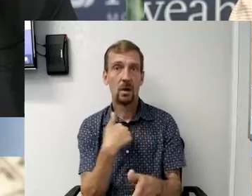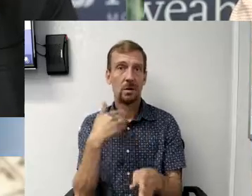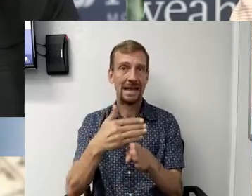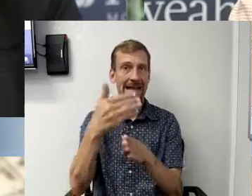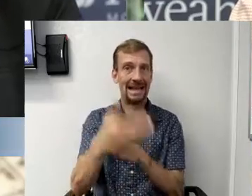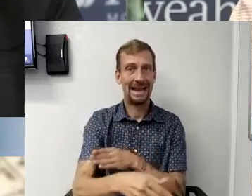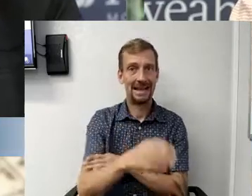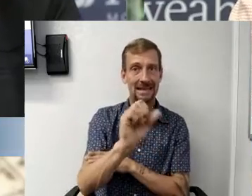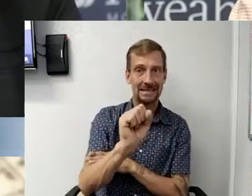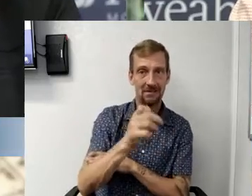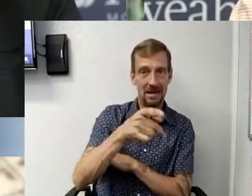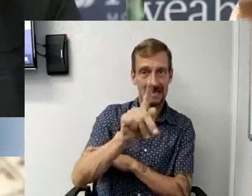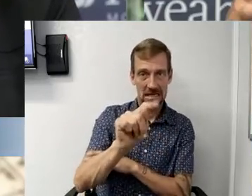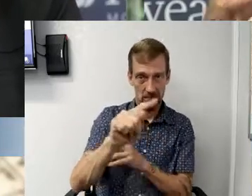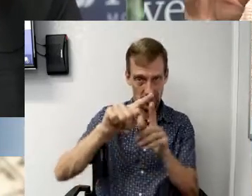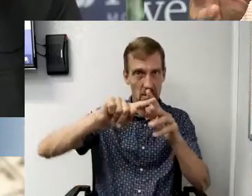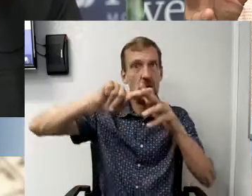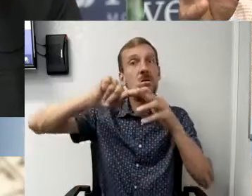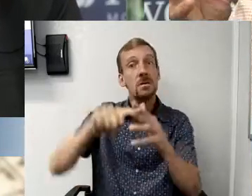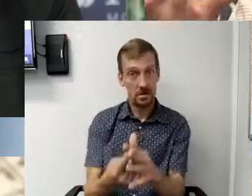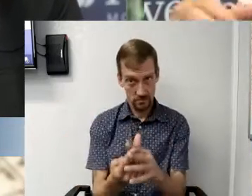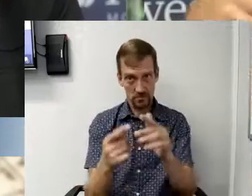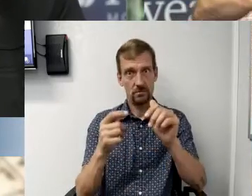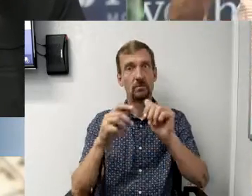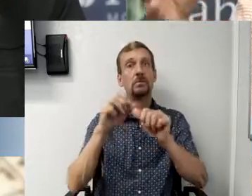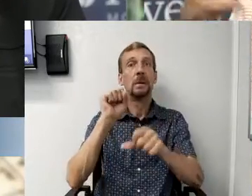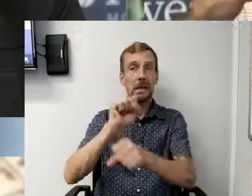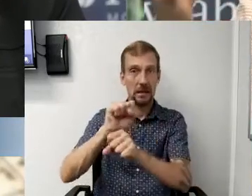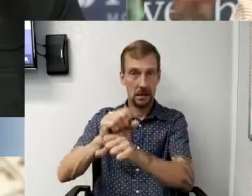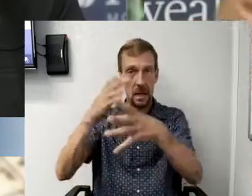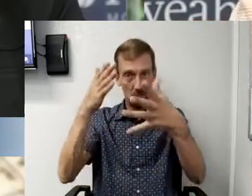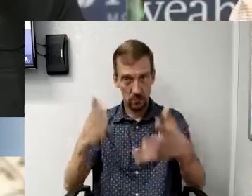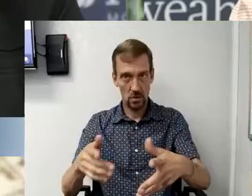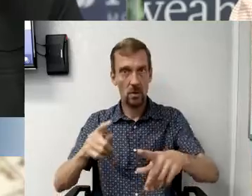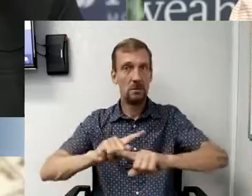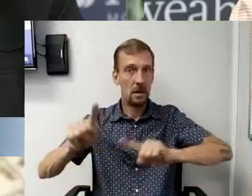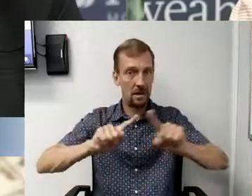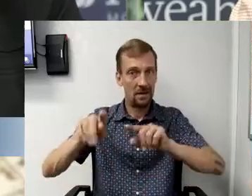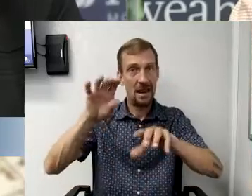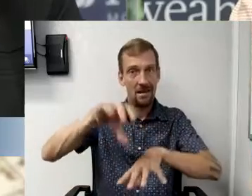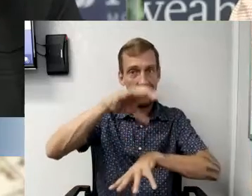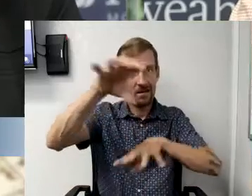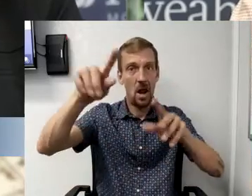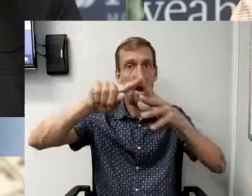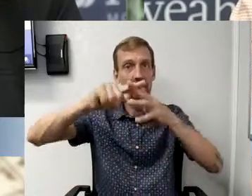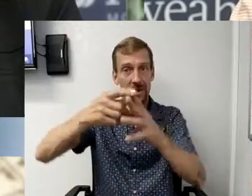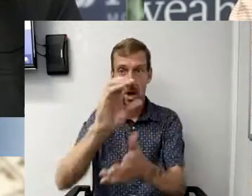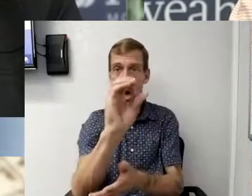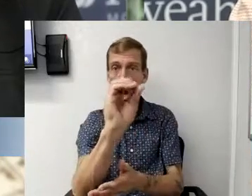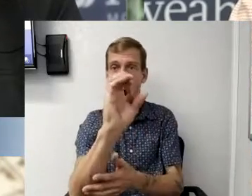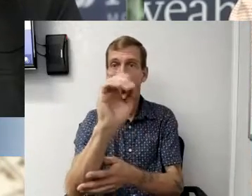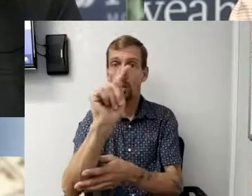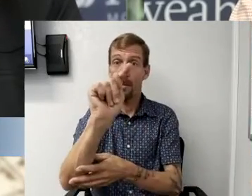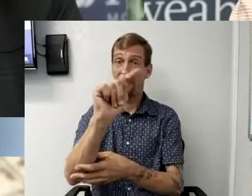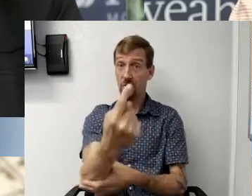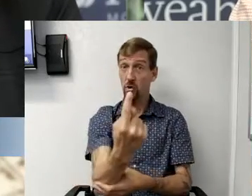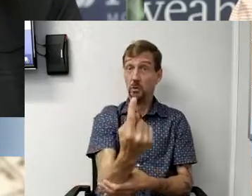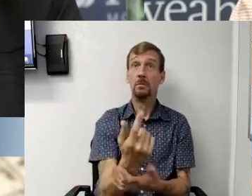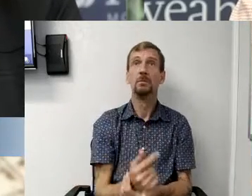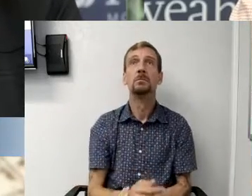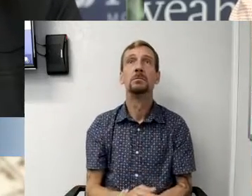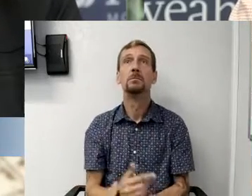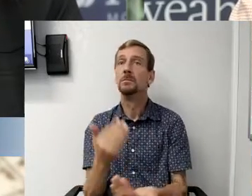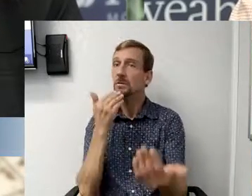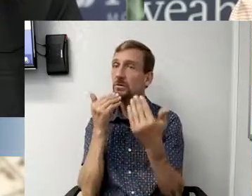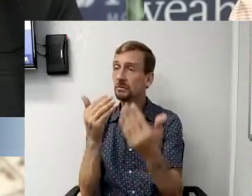and usually start getting all of the employees and offer it at our various areas beginning October 1st. Okay, thank you. We